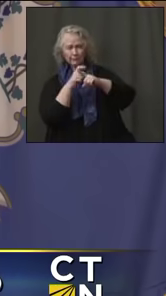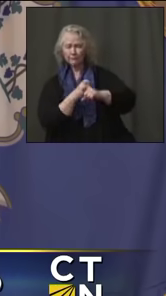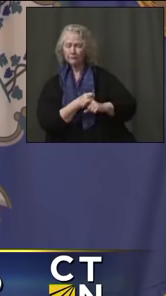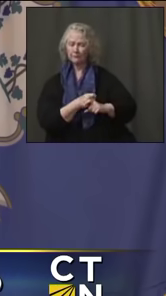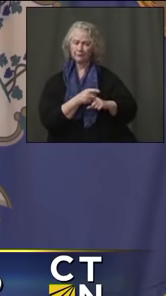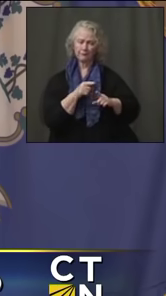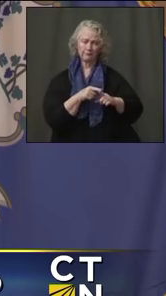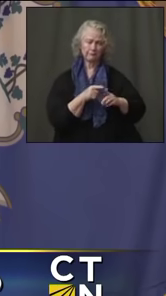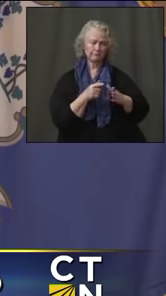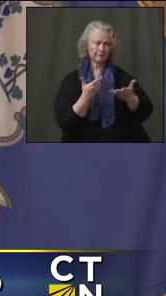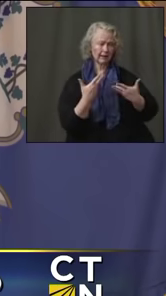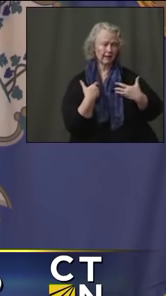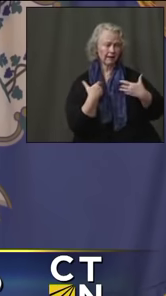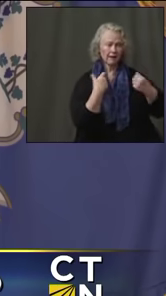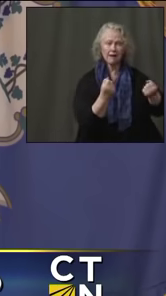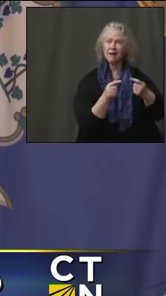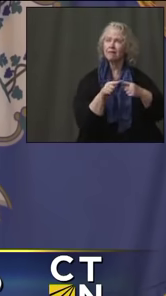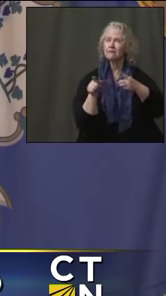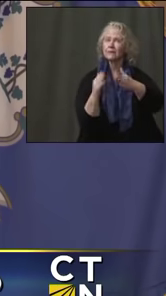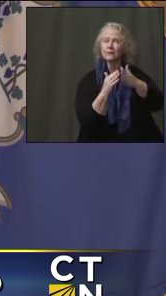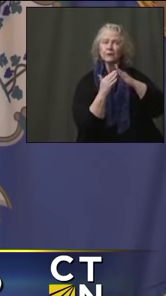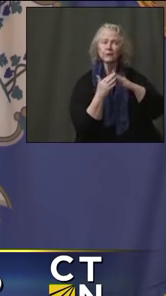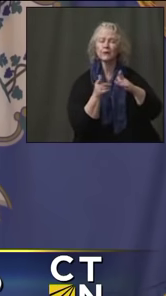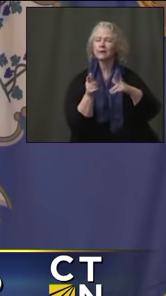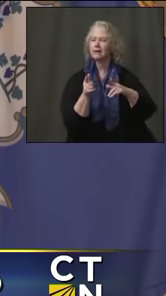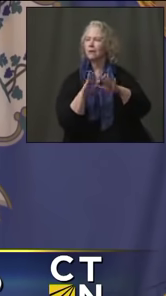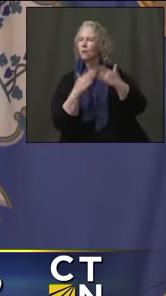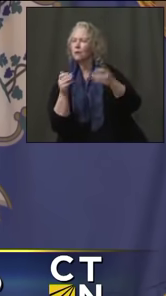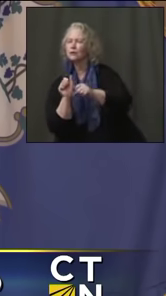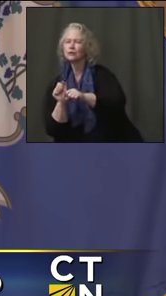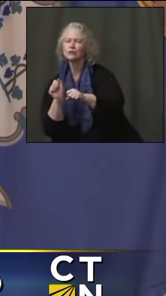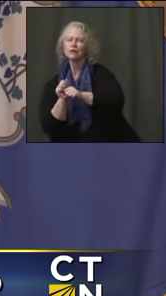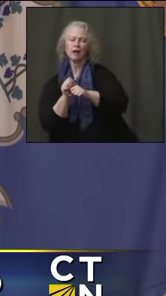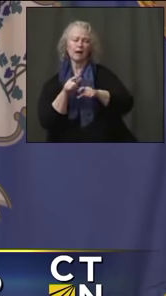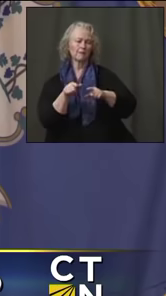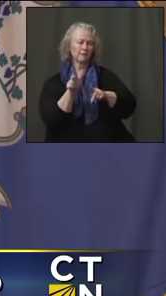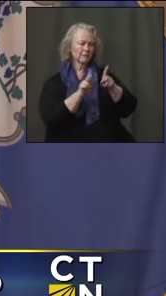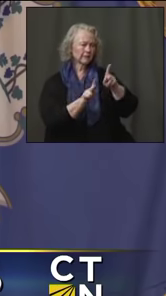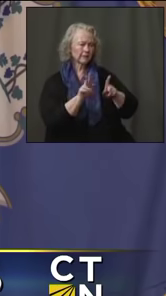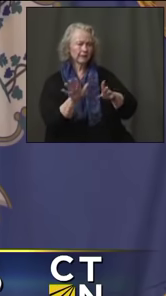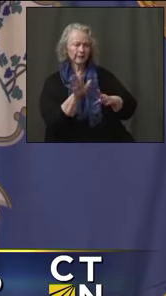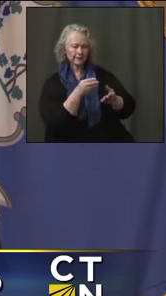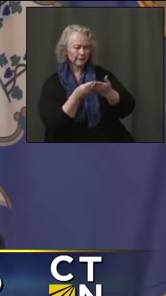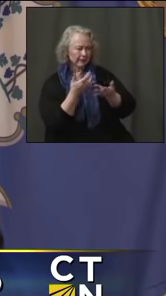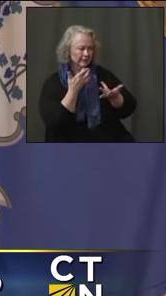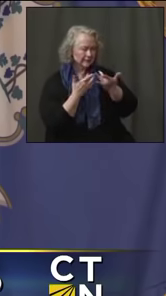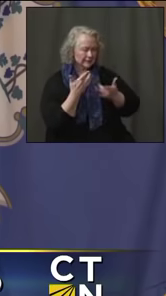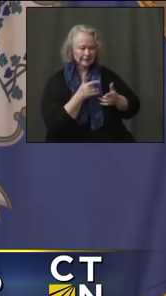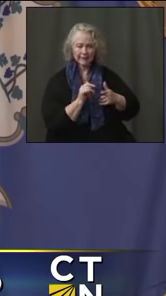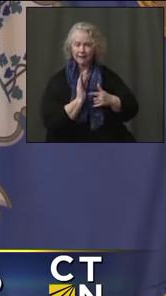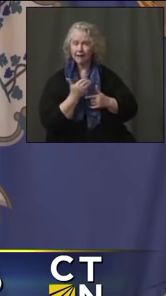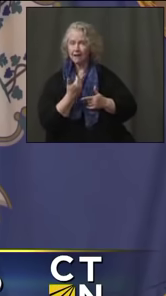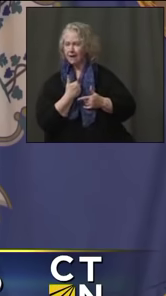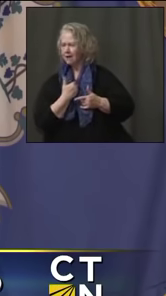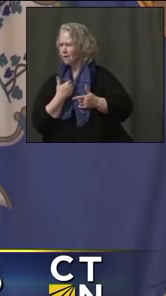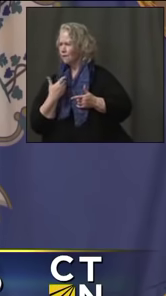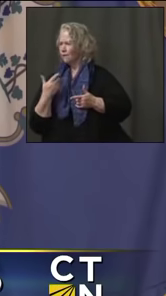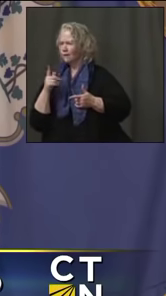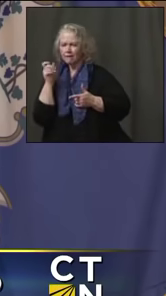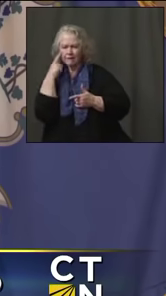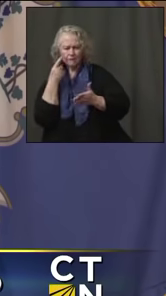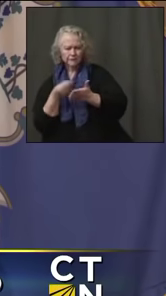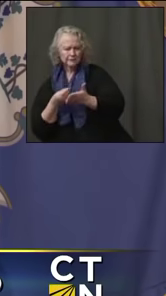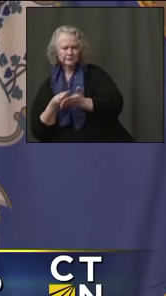health and job opening and individuals' budgets and the state budgets, how we're trying to weave this together in a way that gets